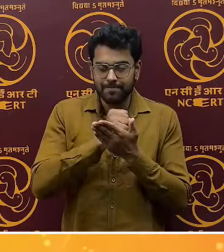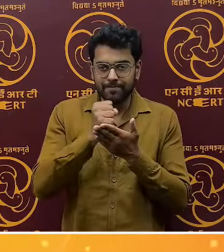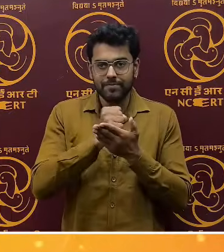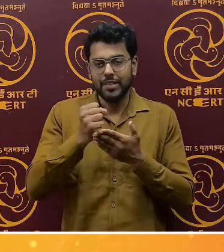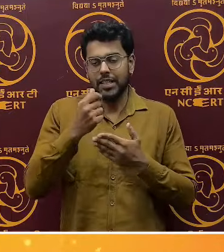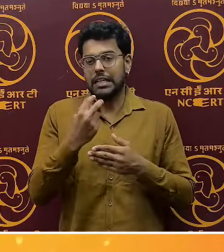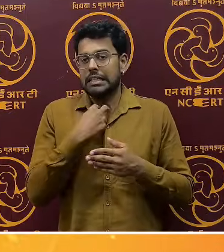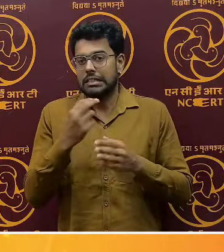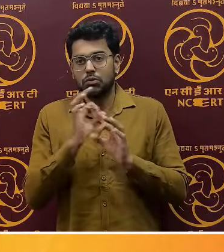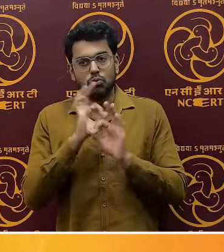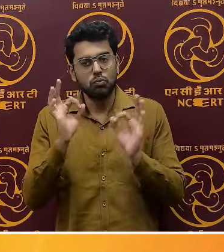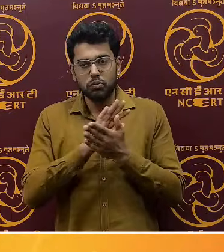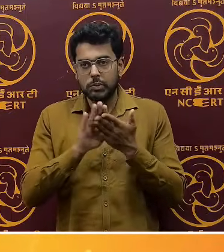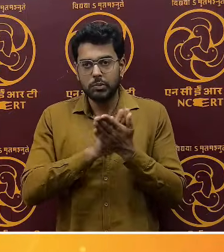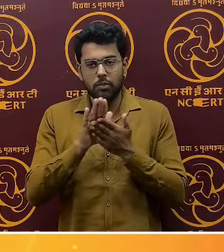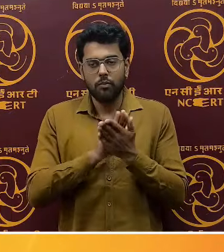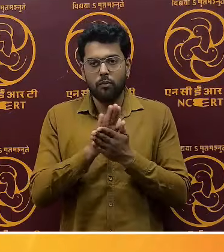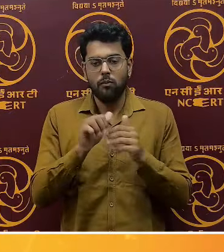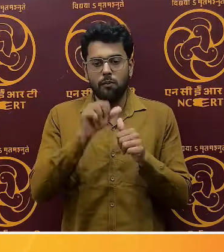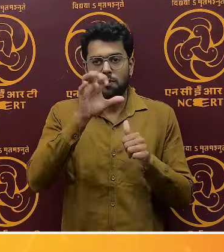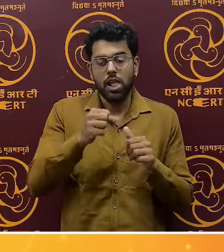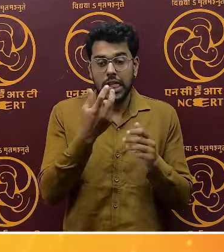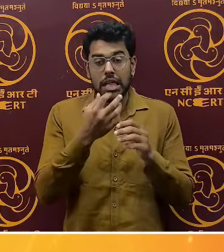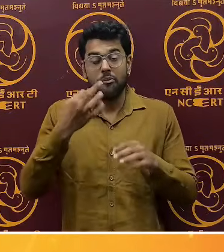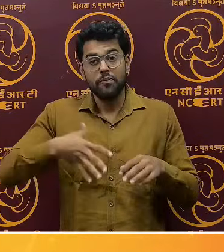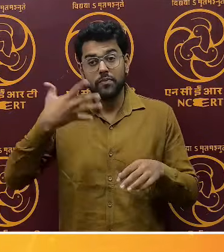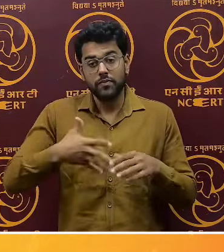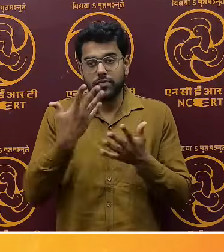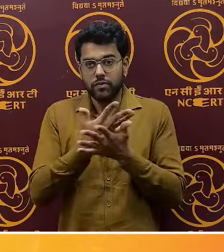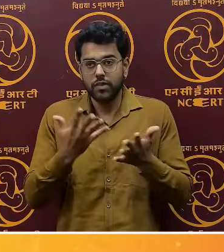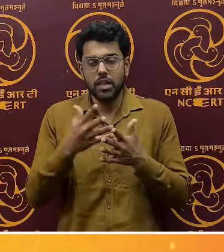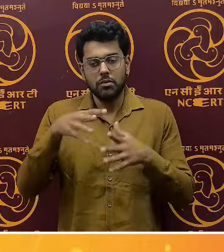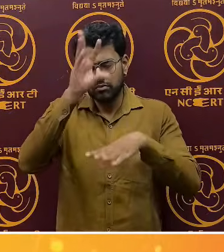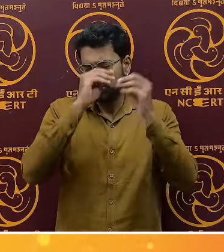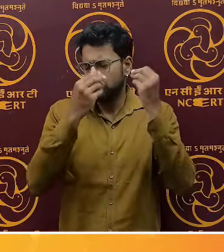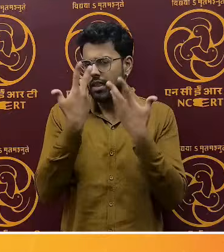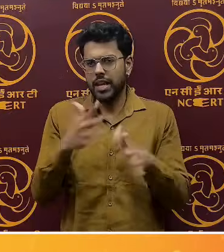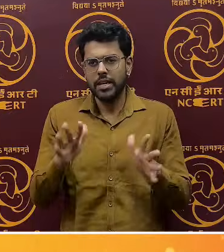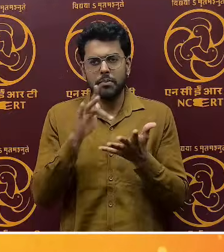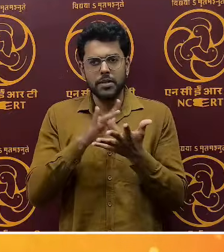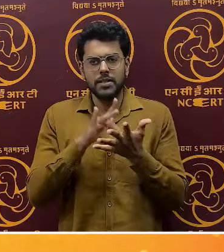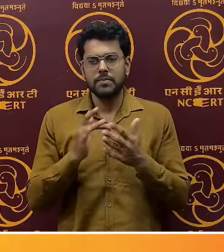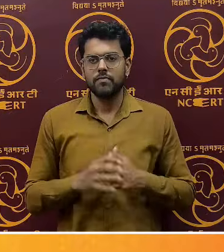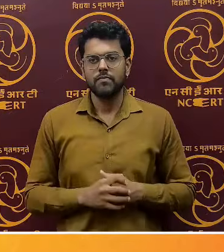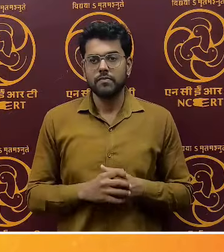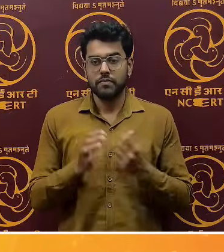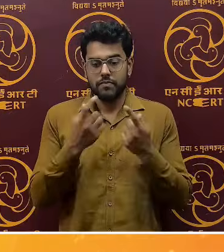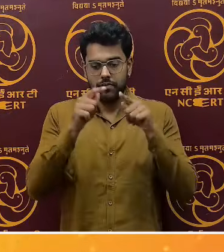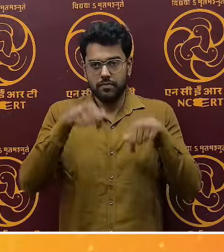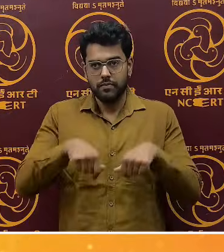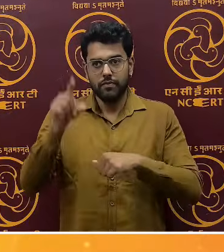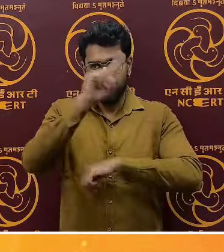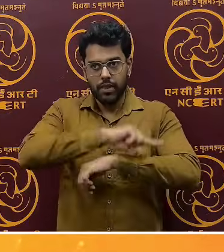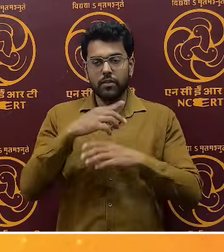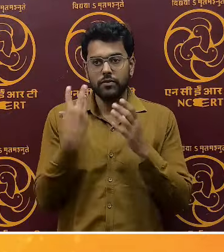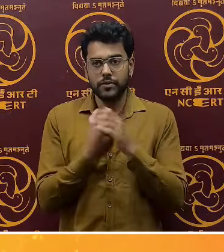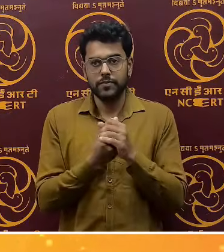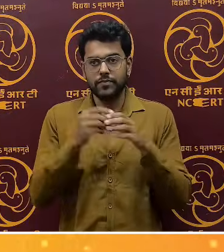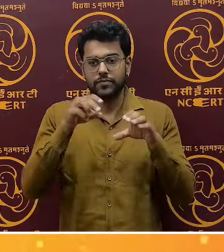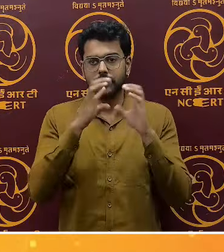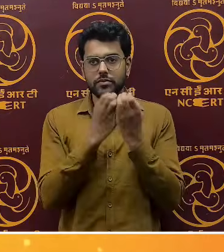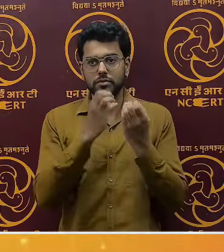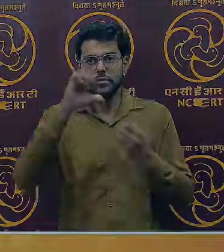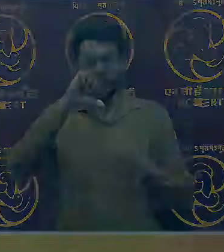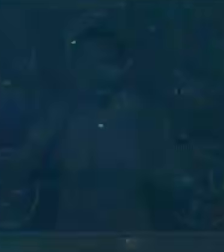any risk, assess expensive equipment and of course learn from anywhere. But today we are going to take up grade 9